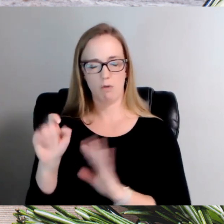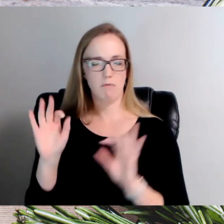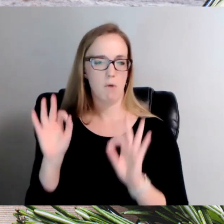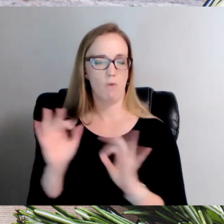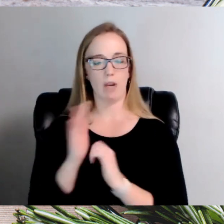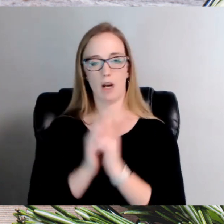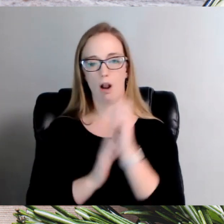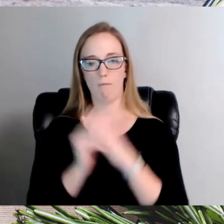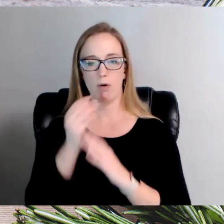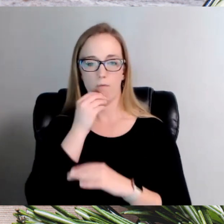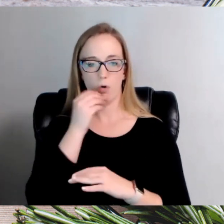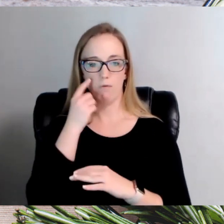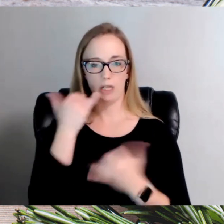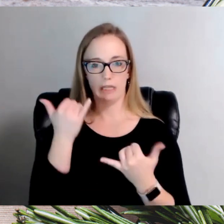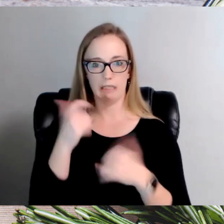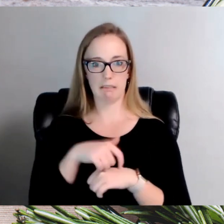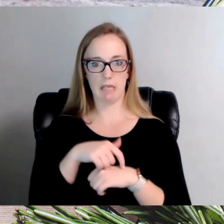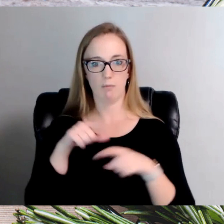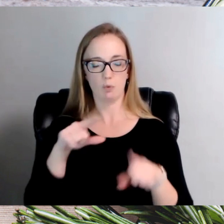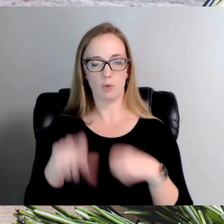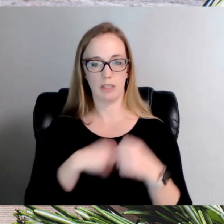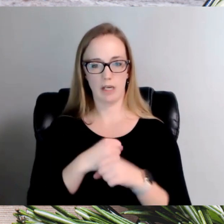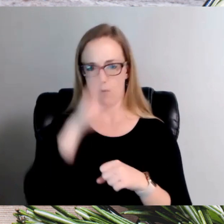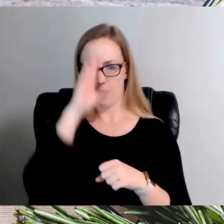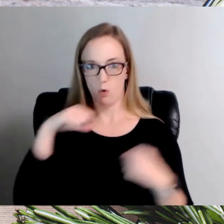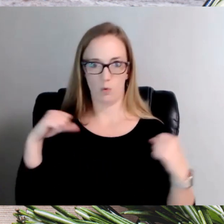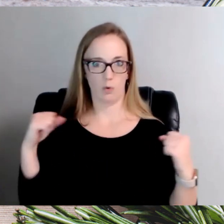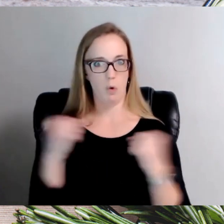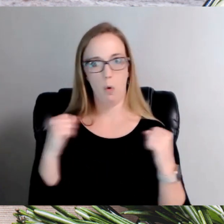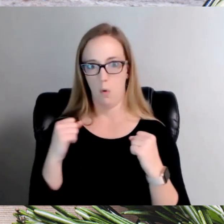Thank you for joining me today. Heather, I'll turn it back over to you.